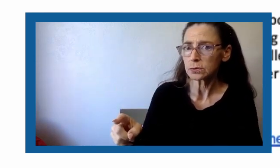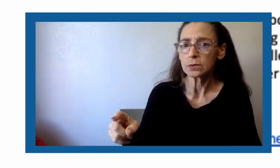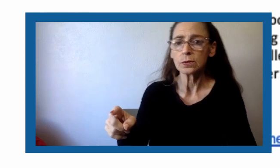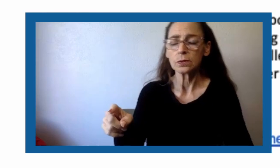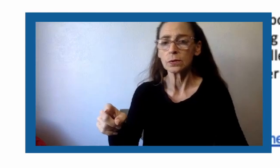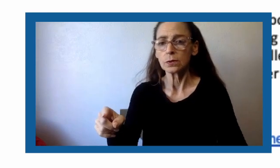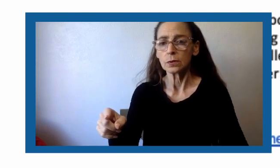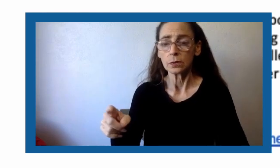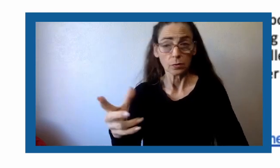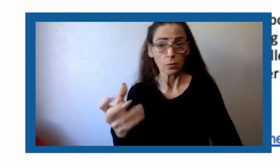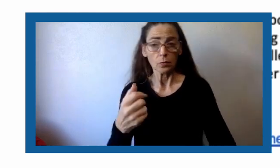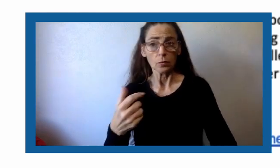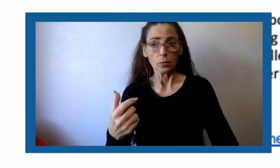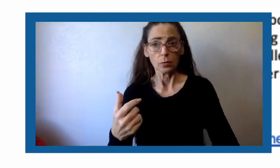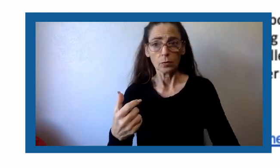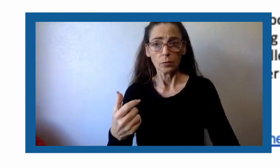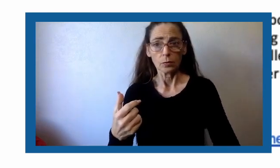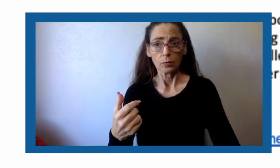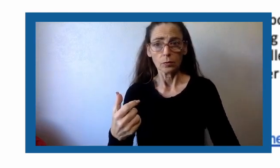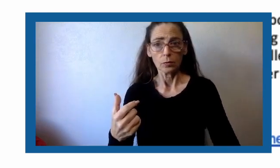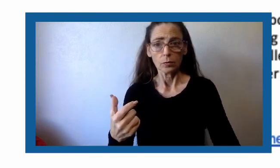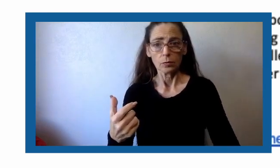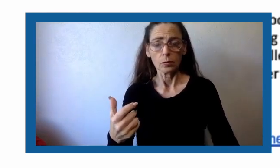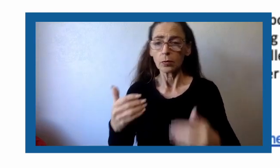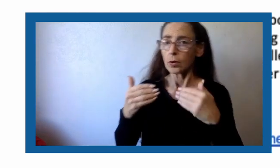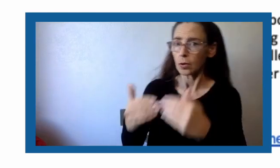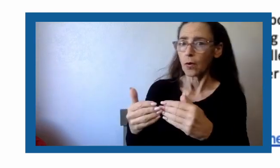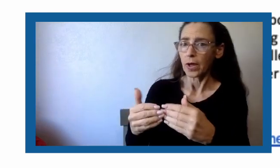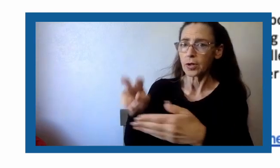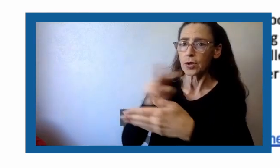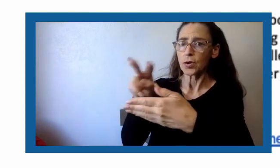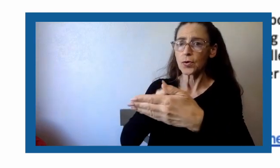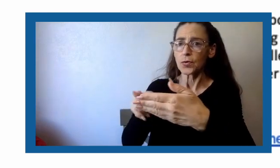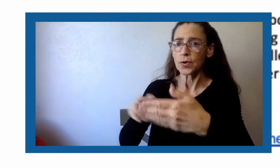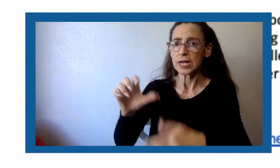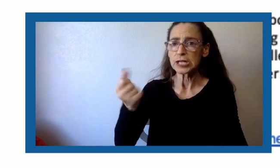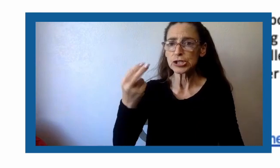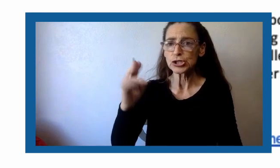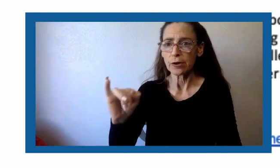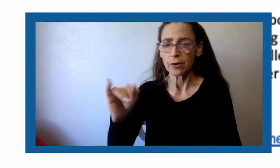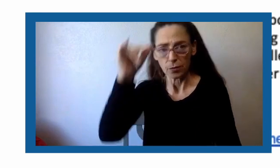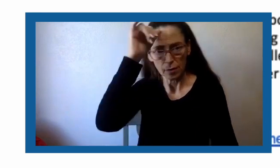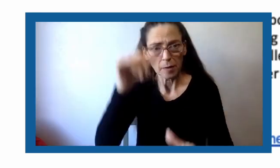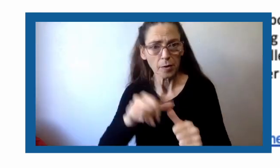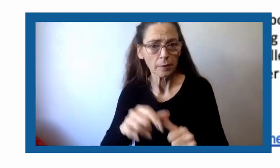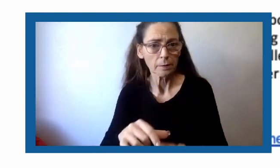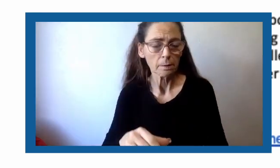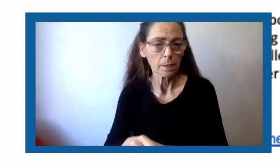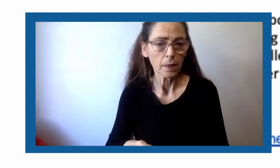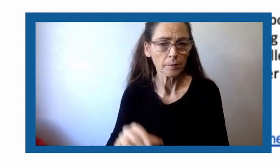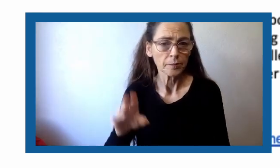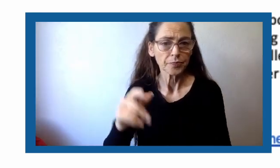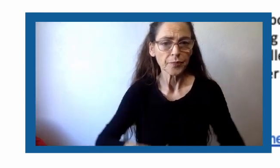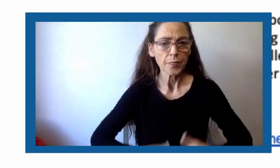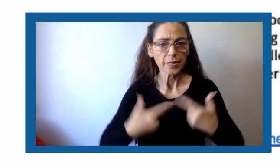to? You wanted me to read? Go ahead and read Sherry. Remember her? Okay. Sherry. Sherry Bush